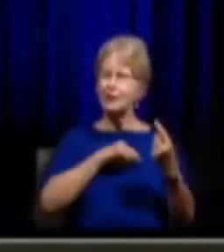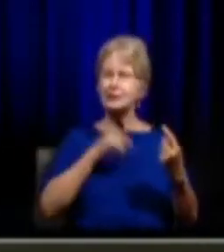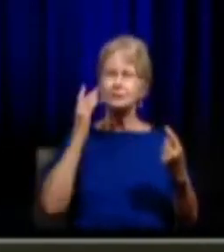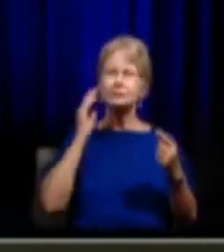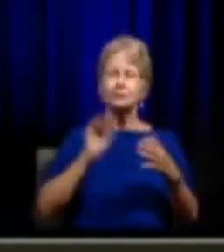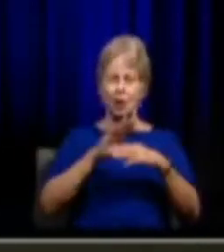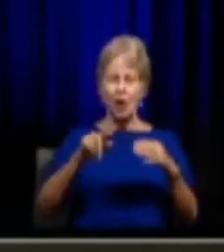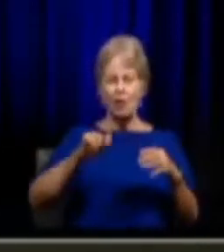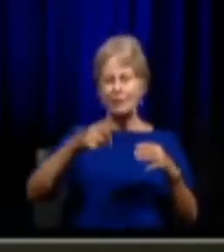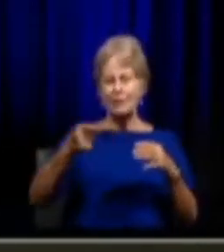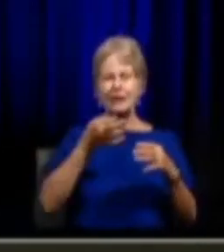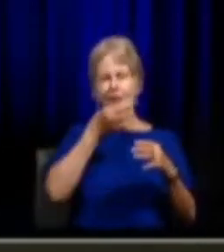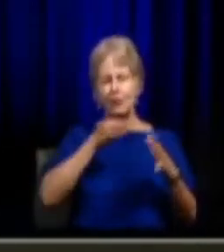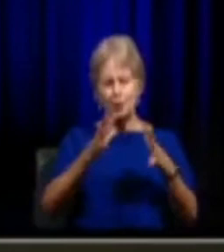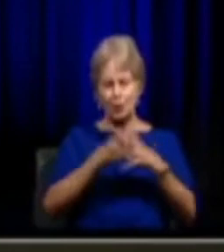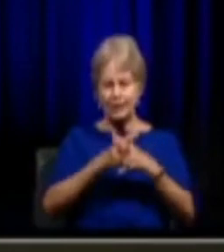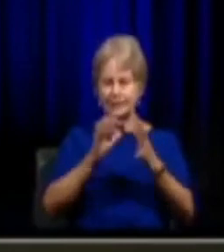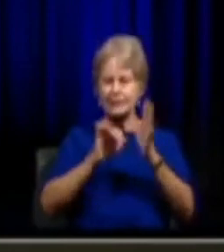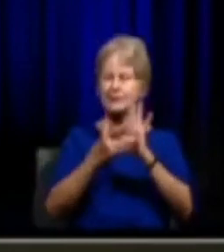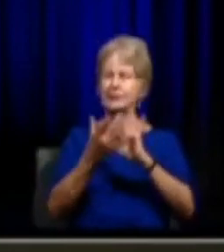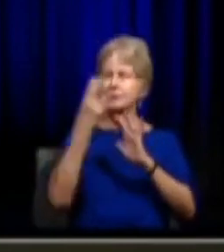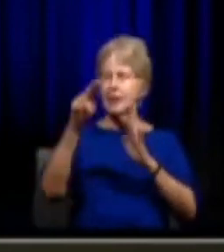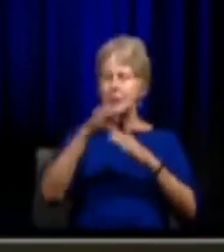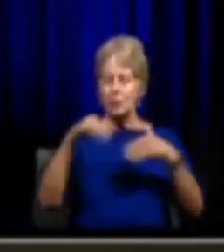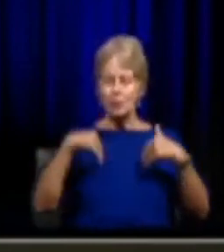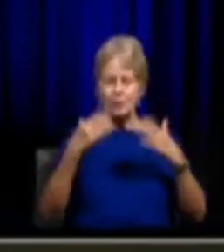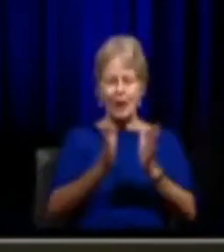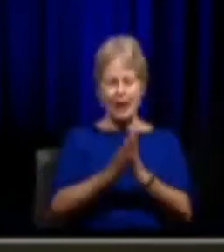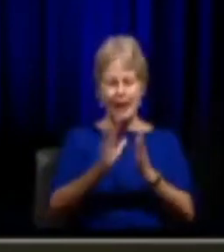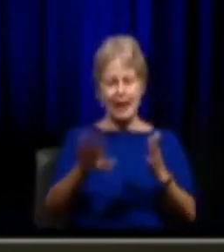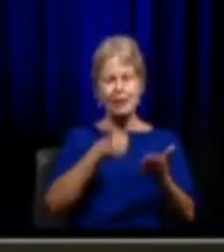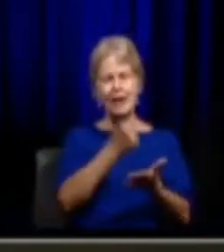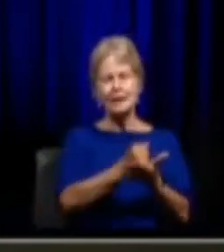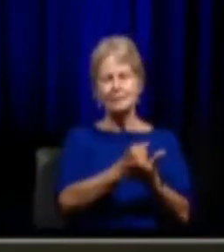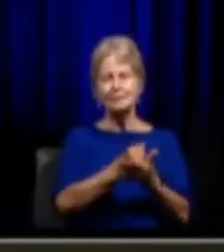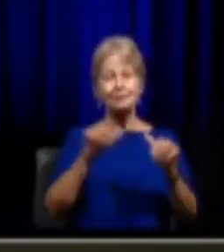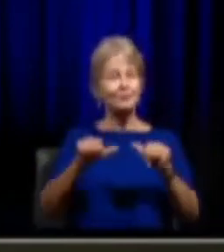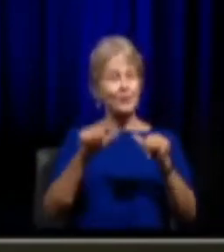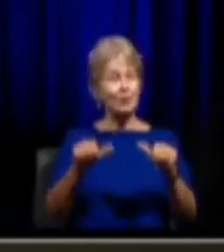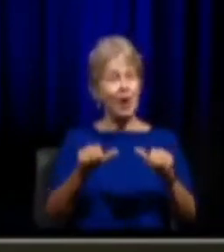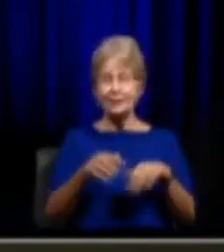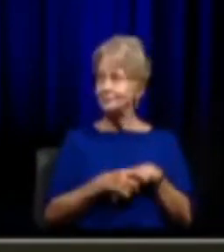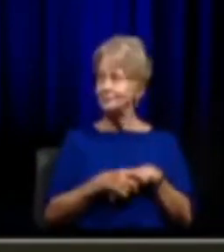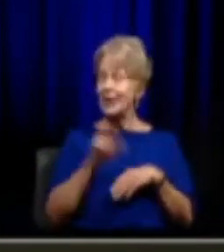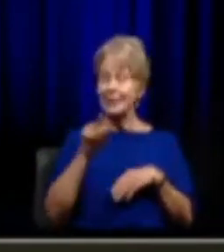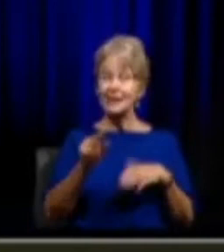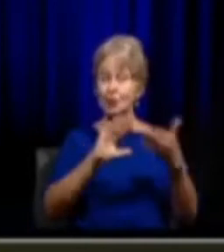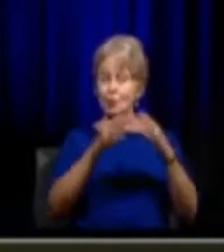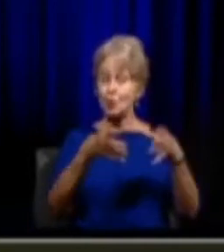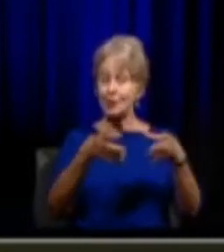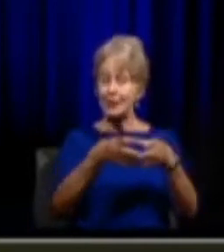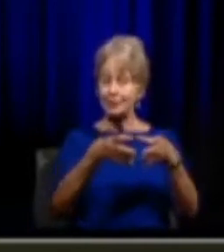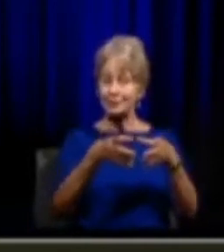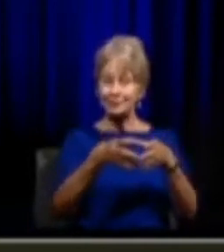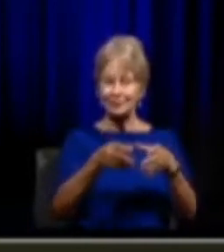weeks. In Jesus' name we pray, amen. All right, so that's community. Now you've got more, you've got